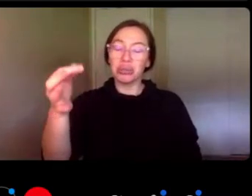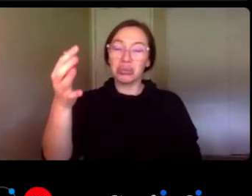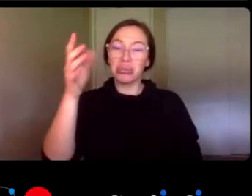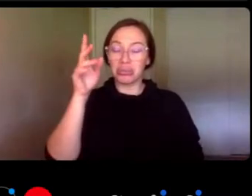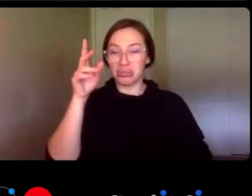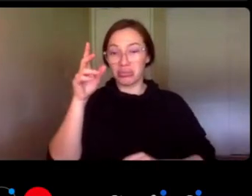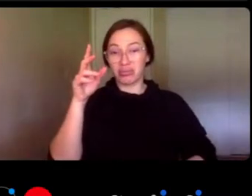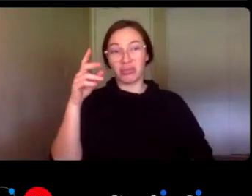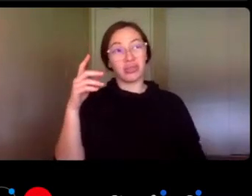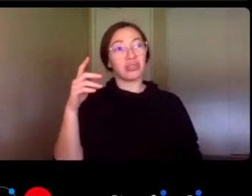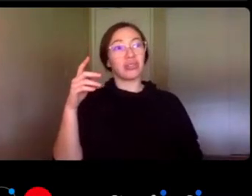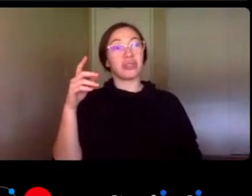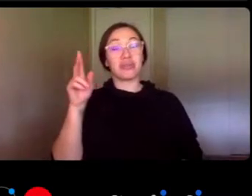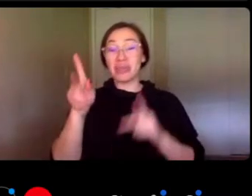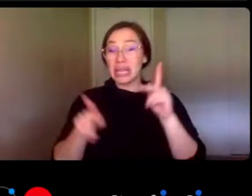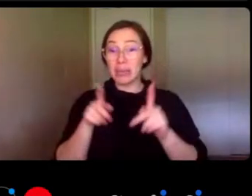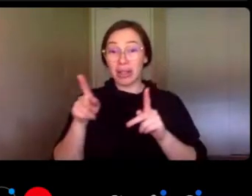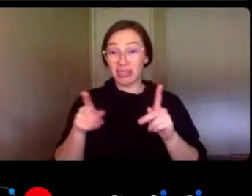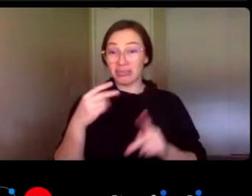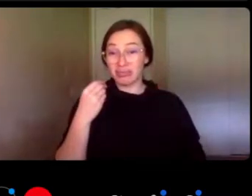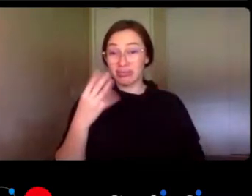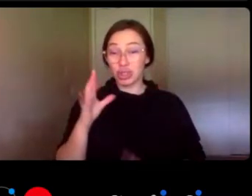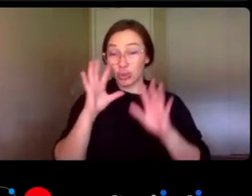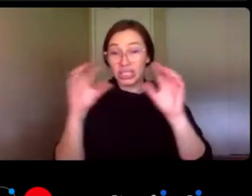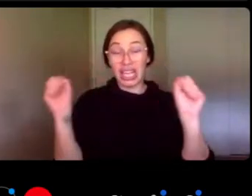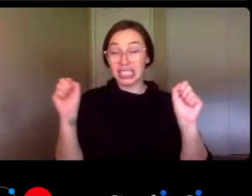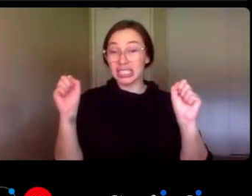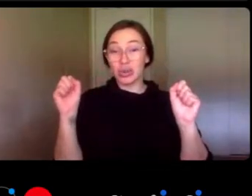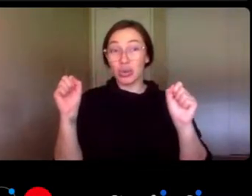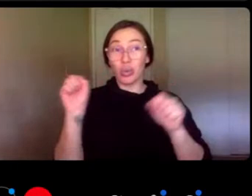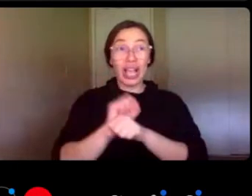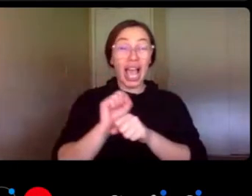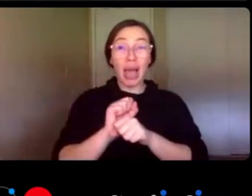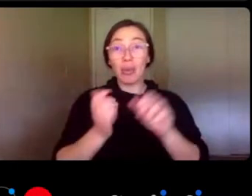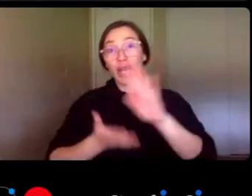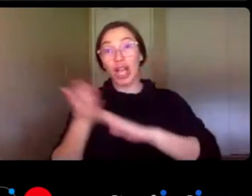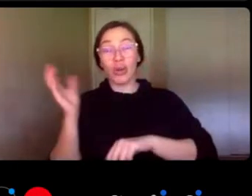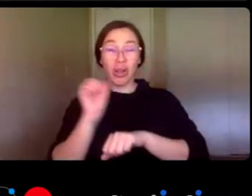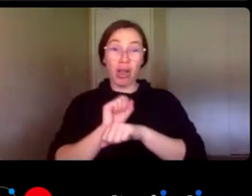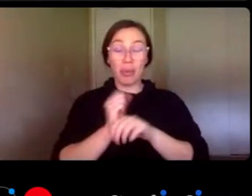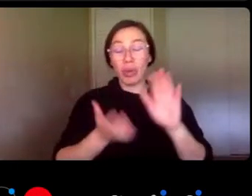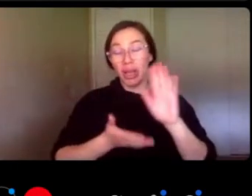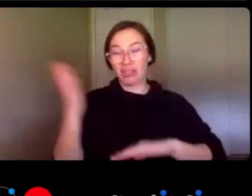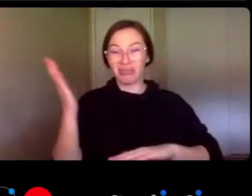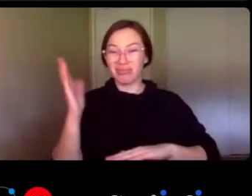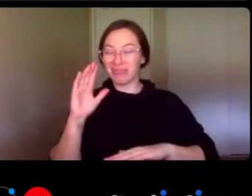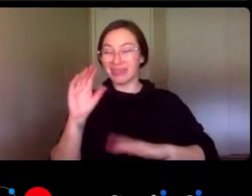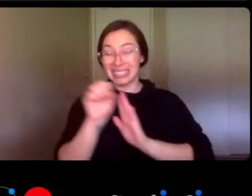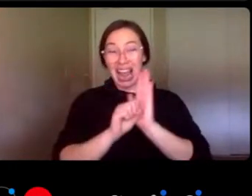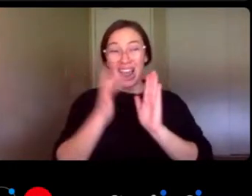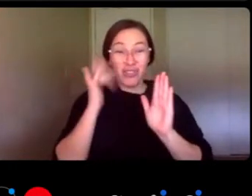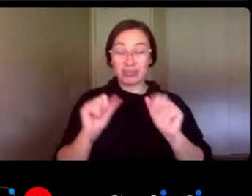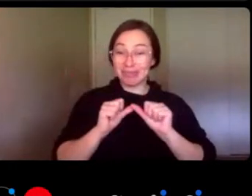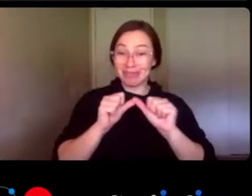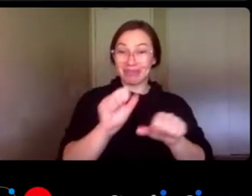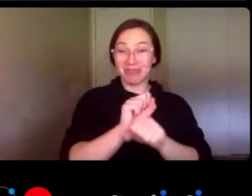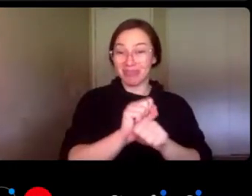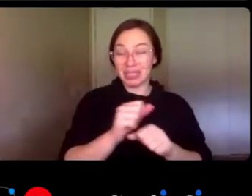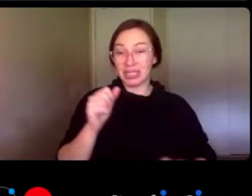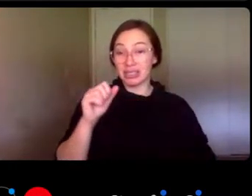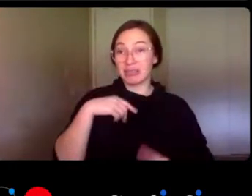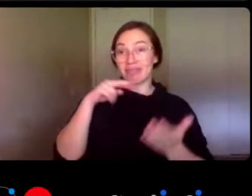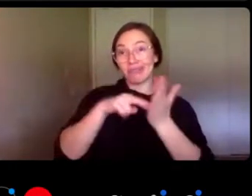the people, we come and go for superintendents, right? They don't last too long in the state of California, 2.7